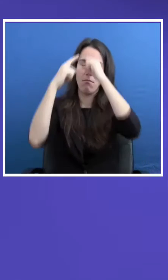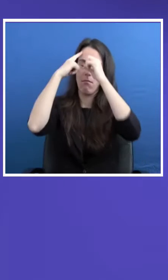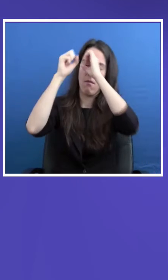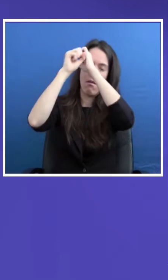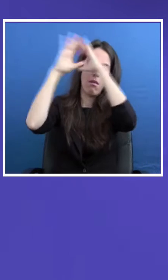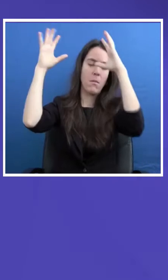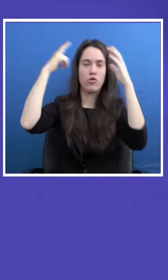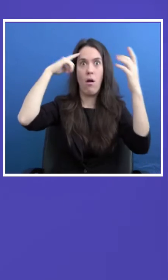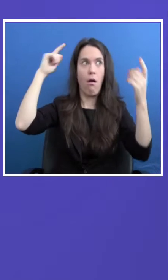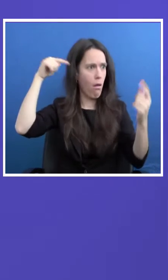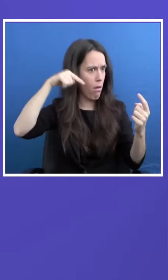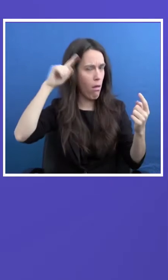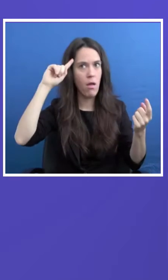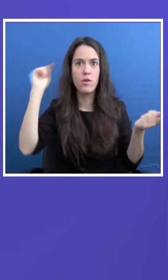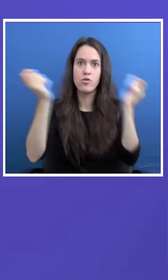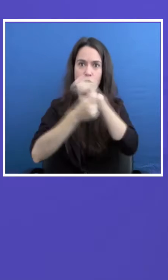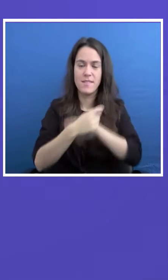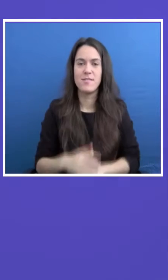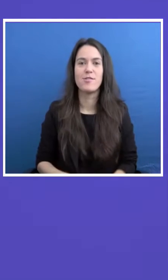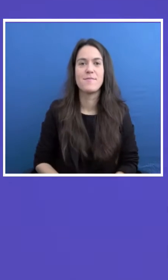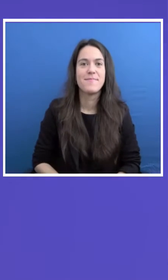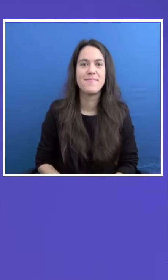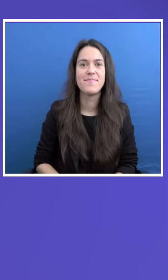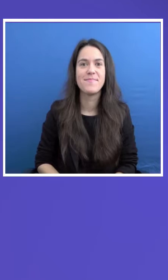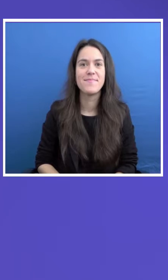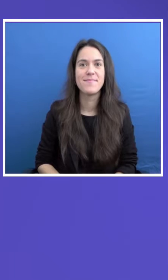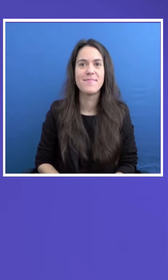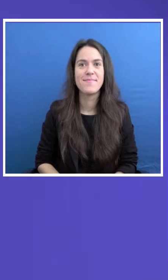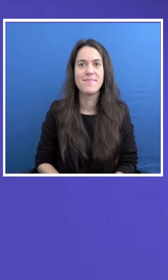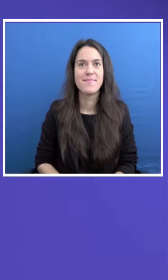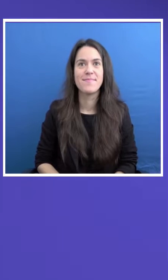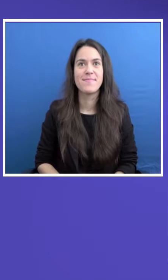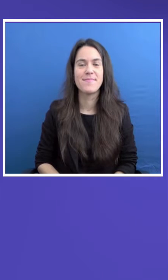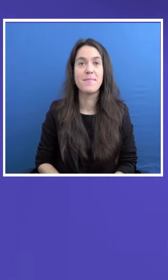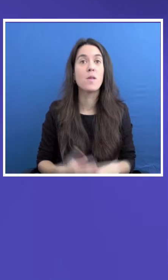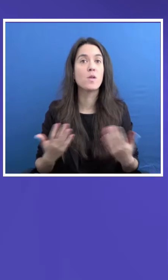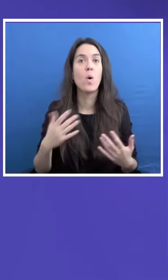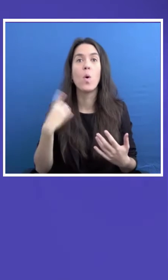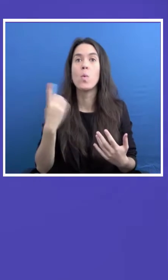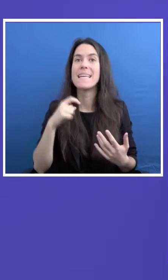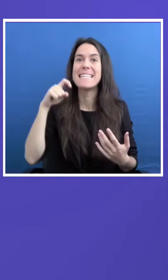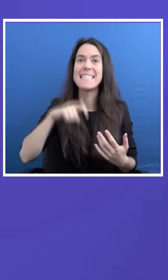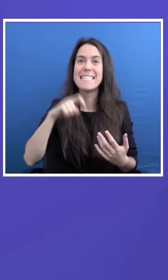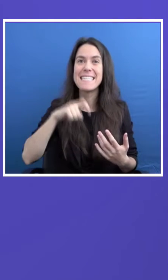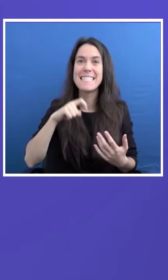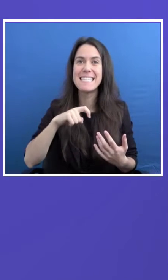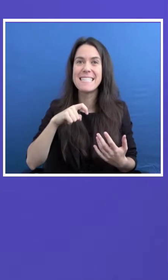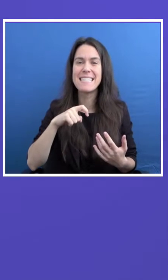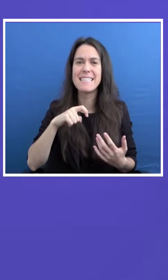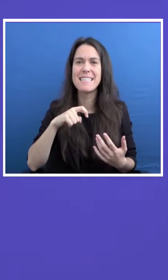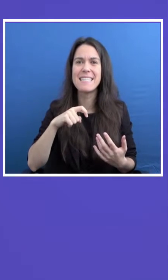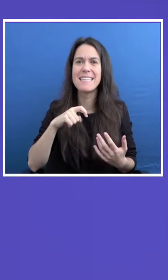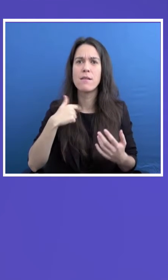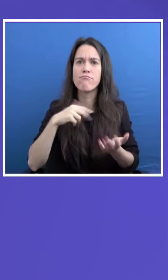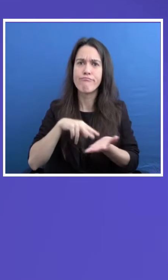of us. So we need to step up this game. We